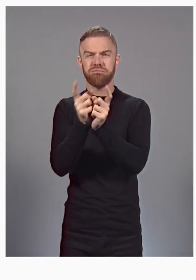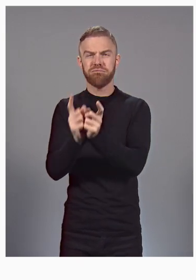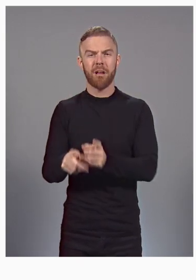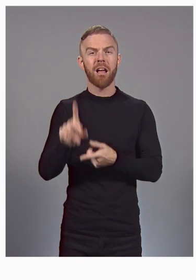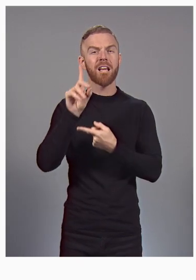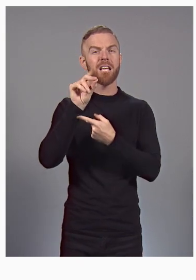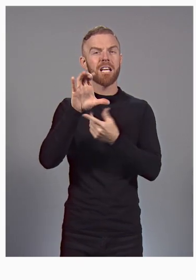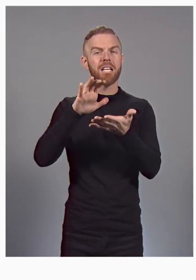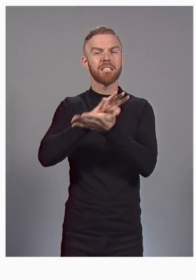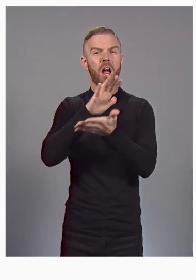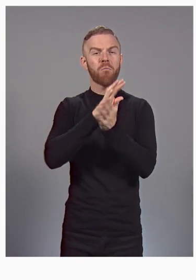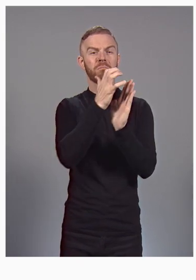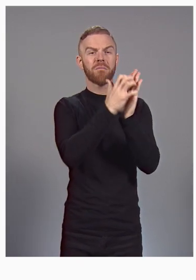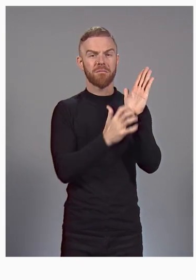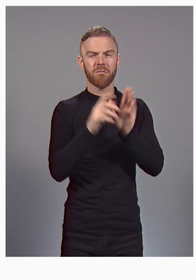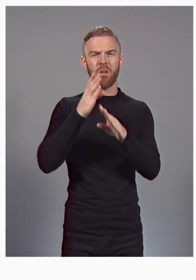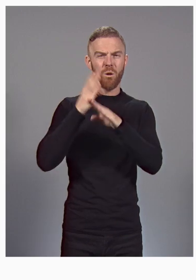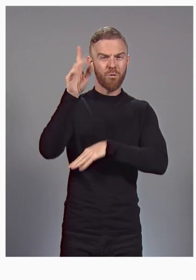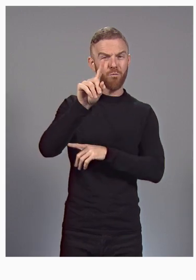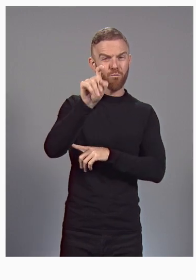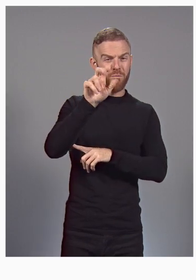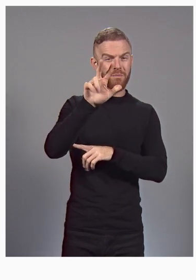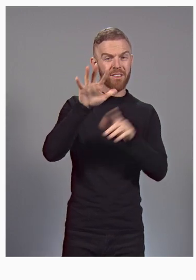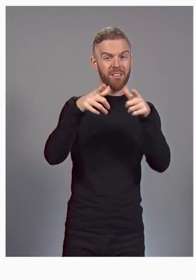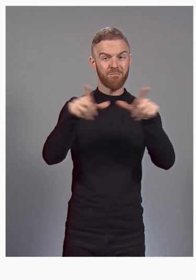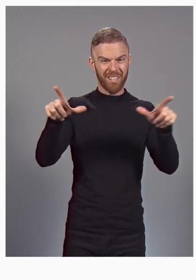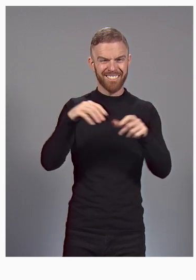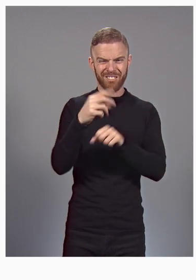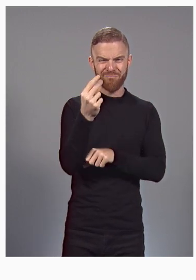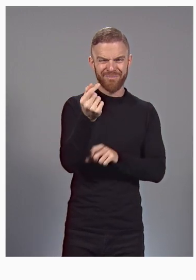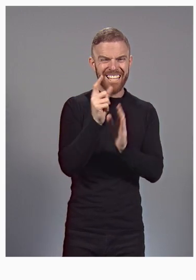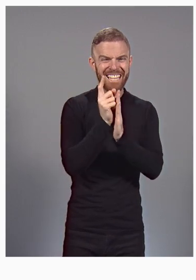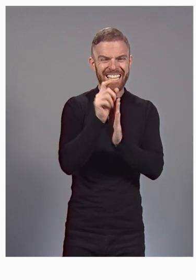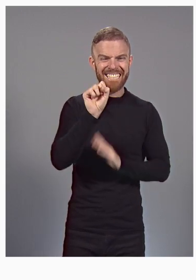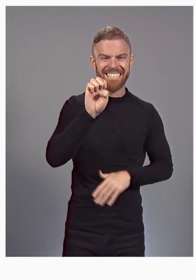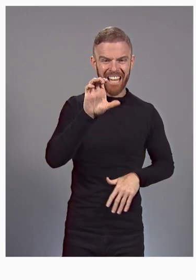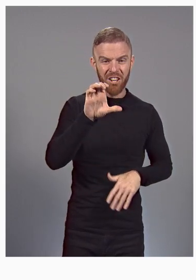135 languages in a matter of seconds, which means